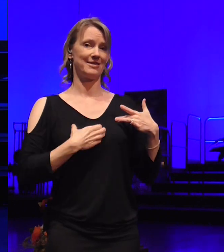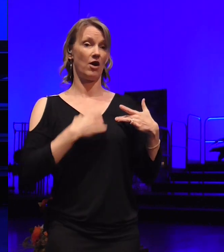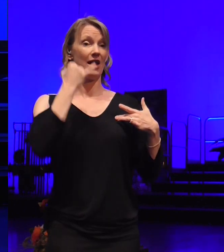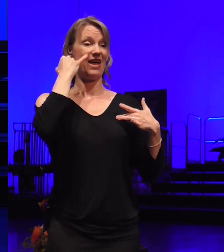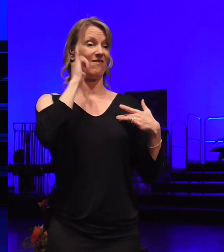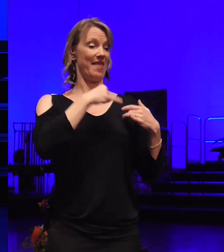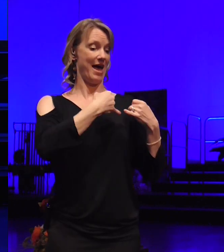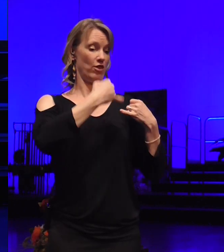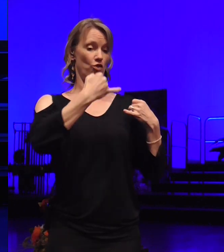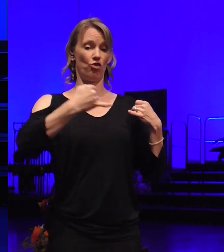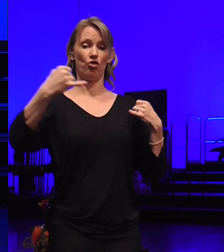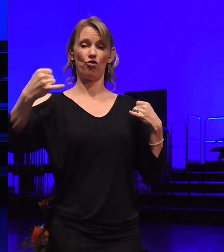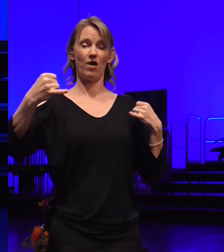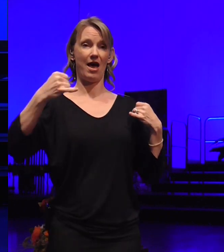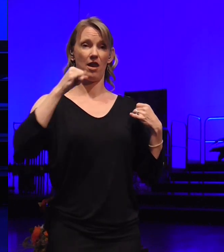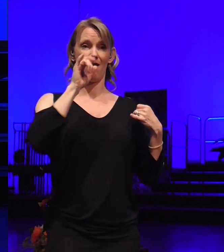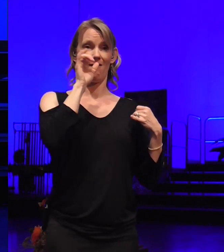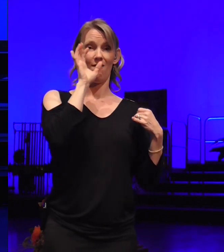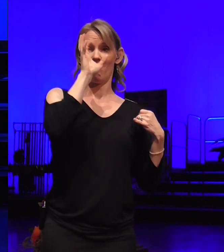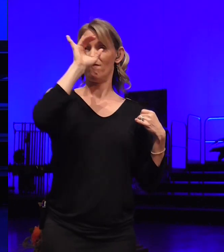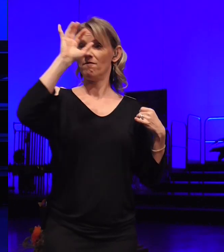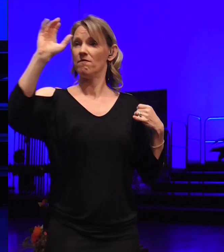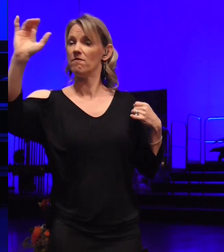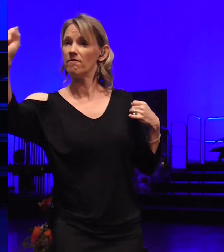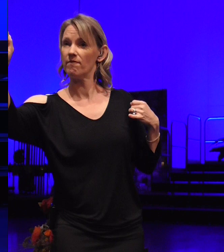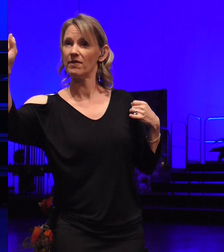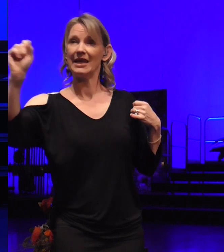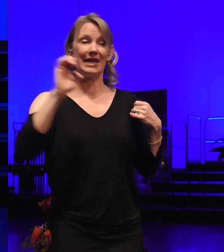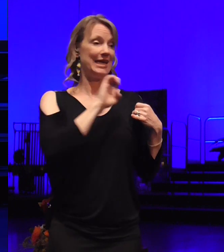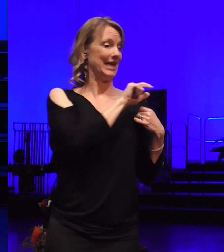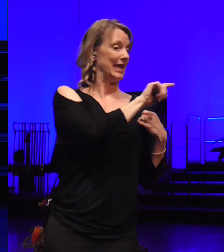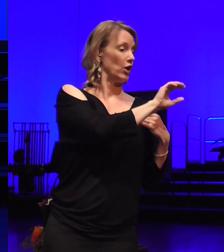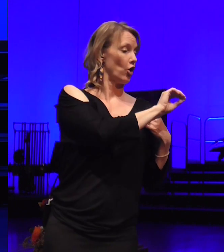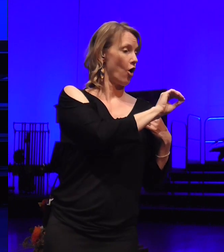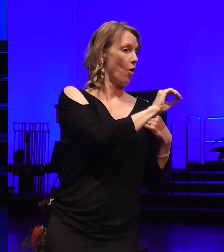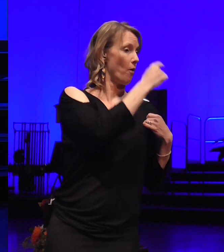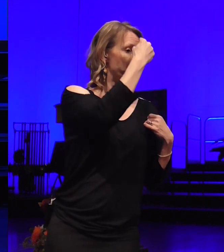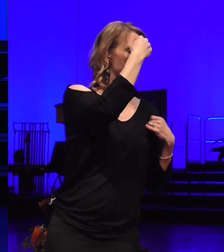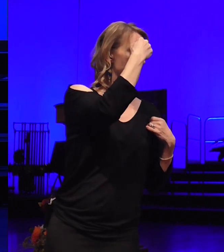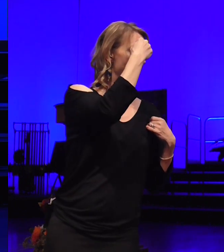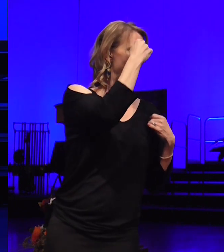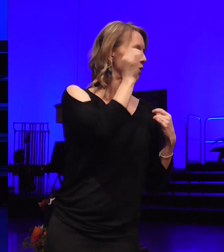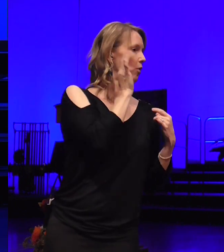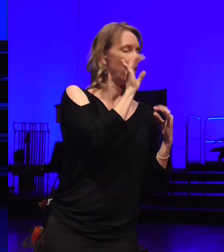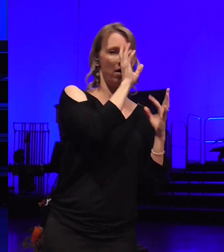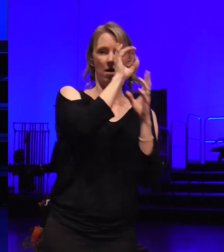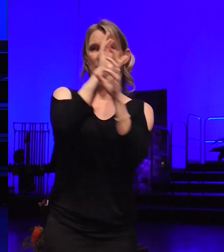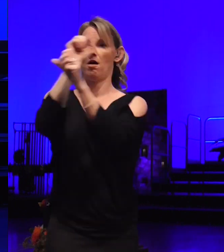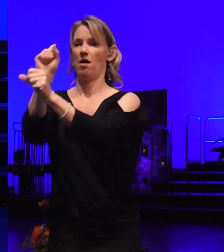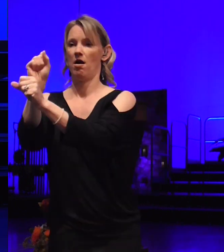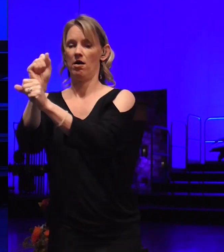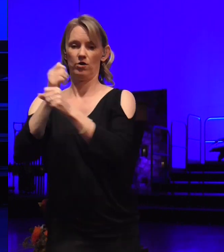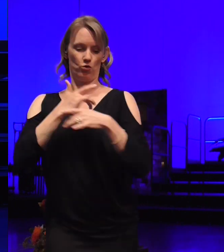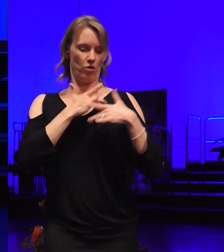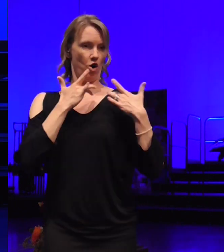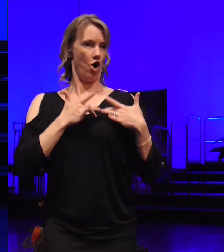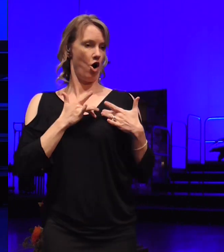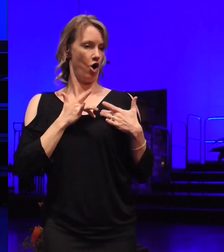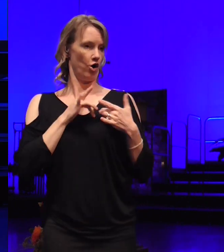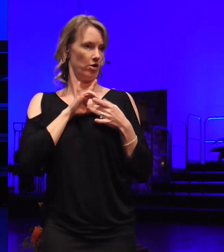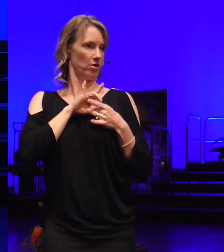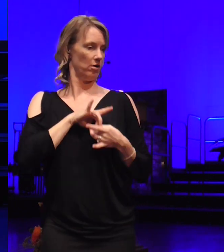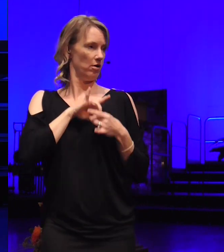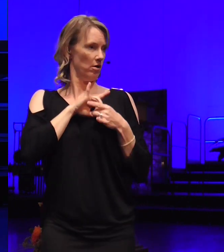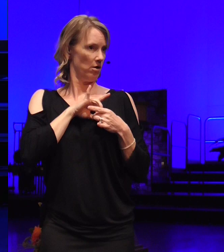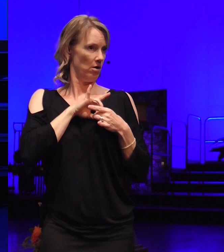If we follow this thread, it will take us away from the world of the ego and the mind to the eternal dimension of the heart.